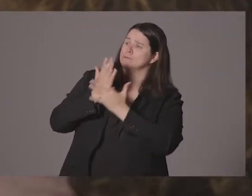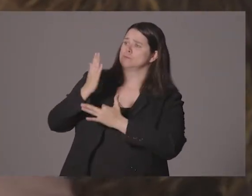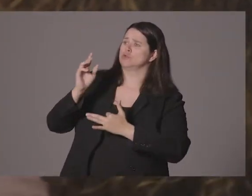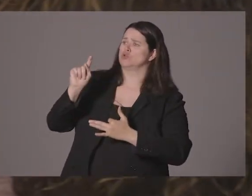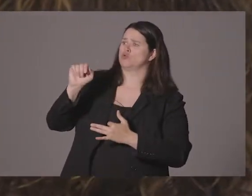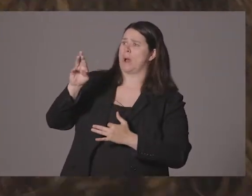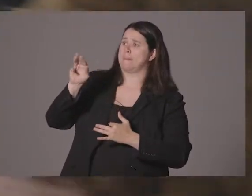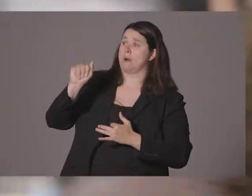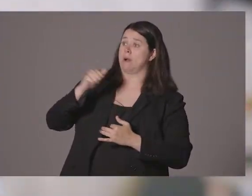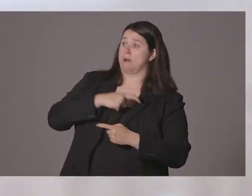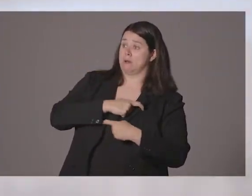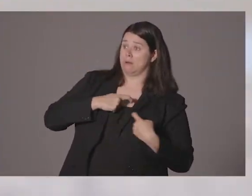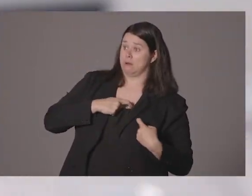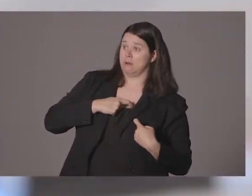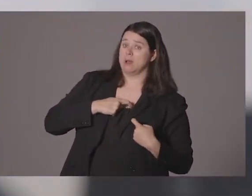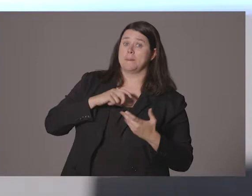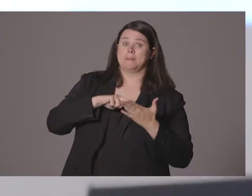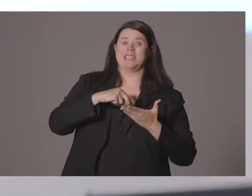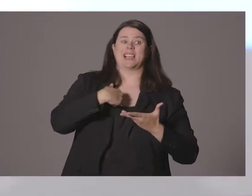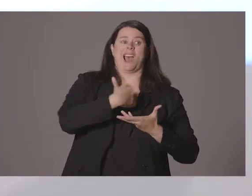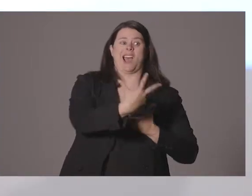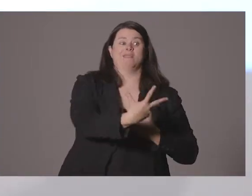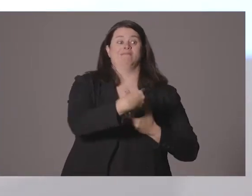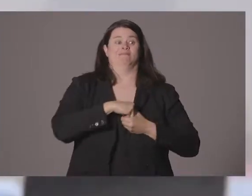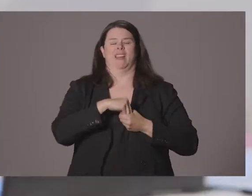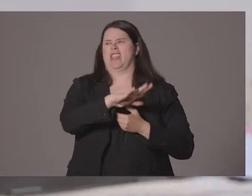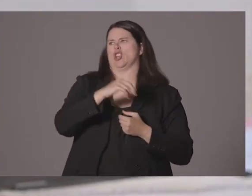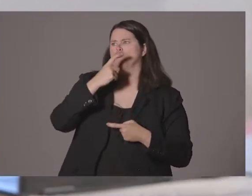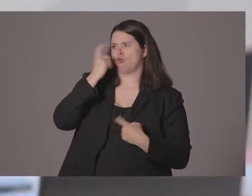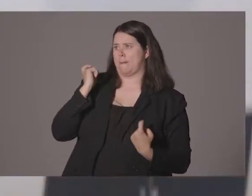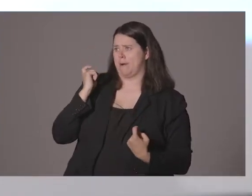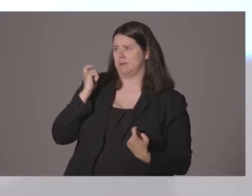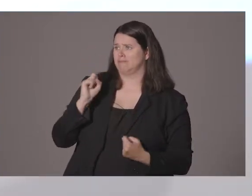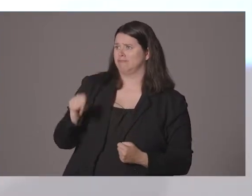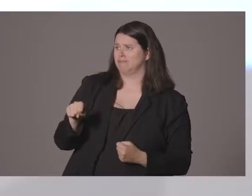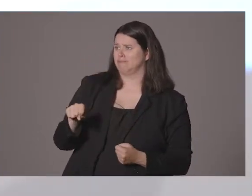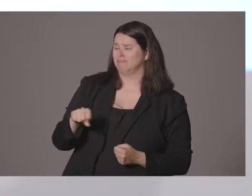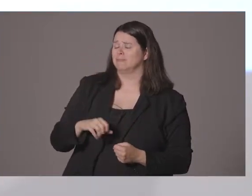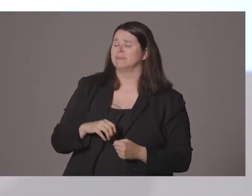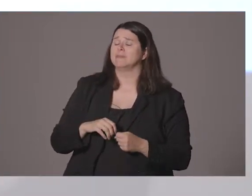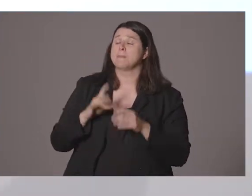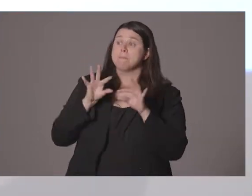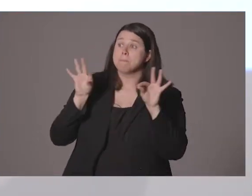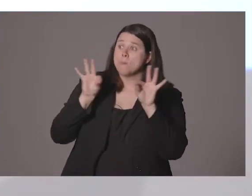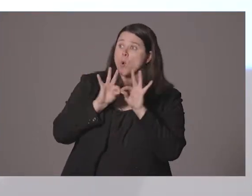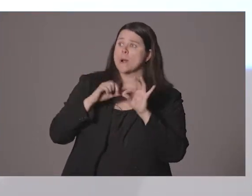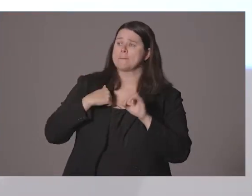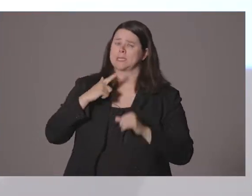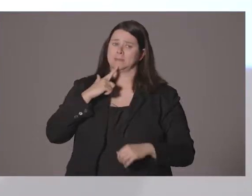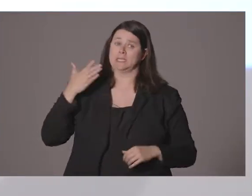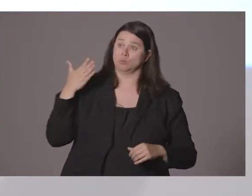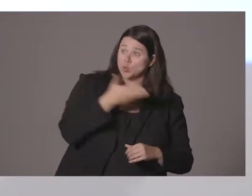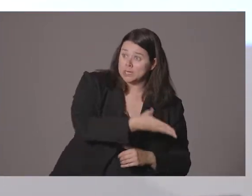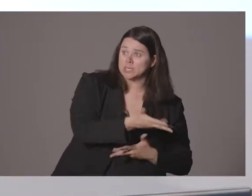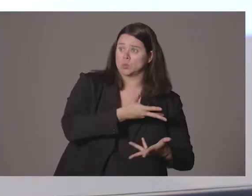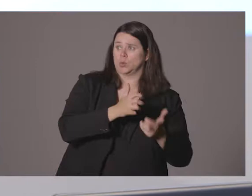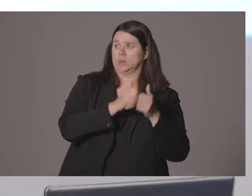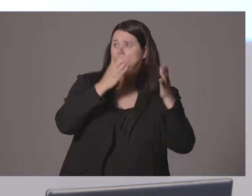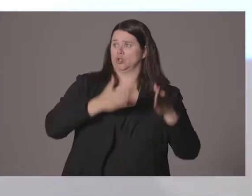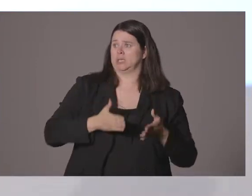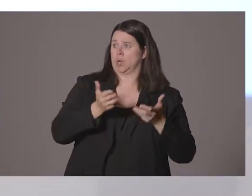share that when we're working with people that are living trauma, that is traumatic for